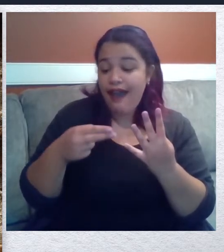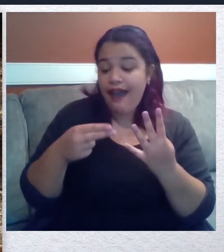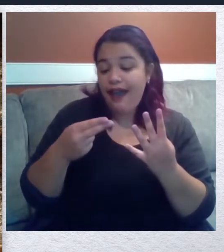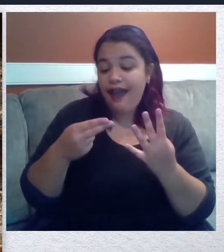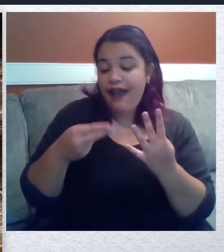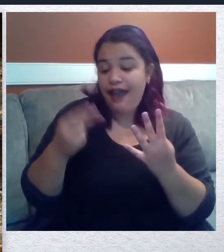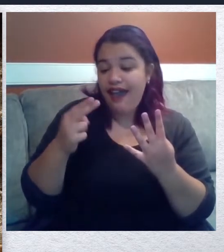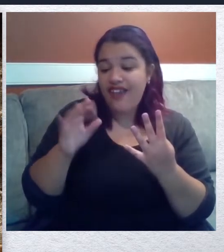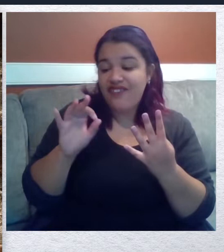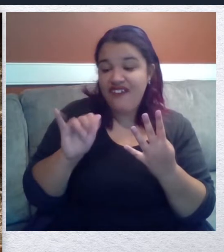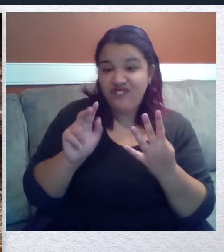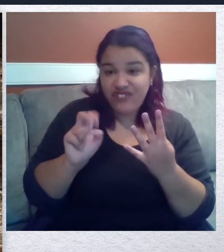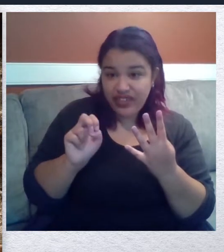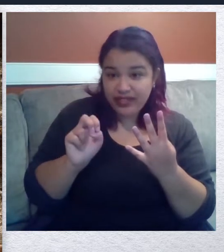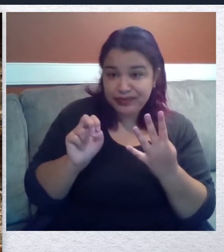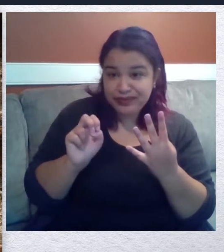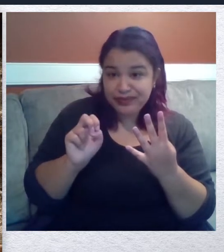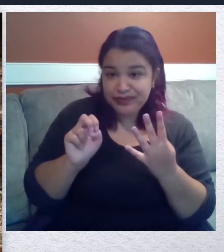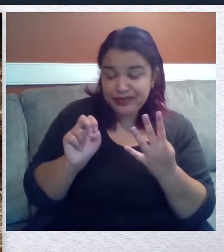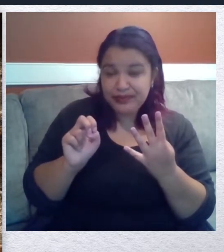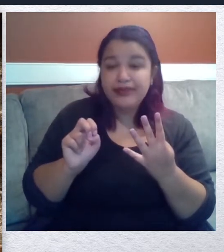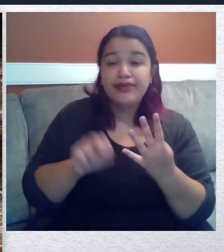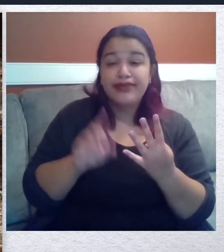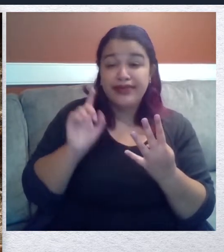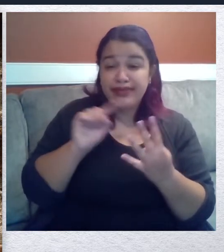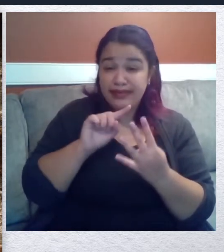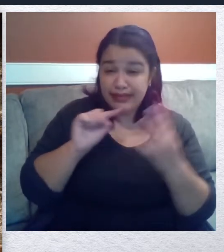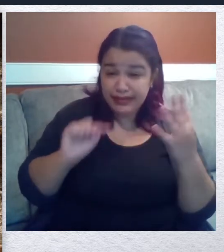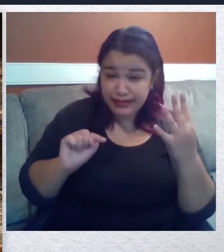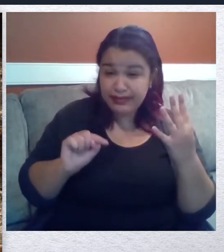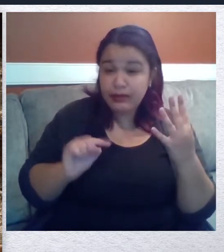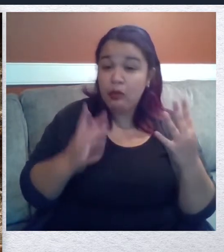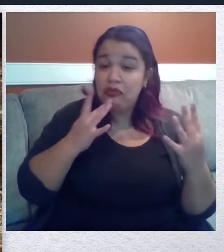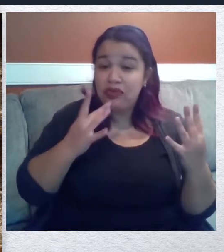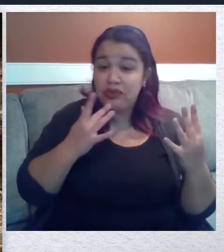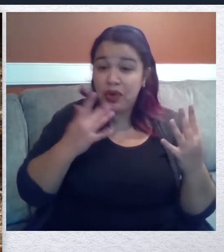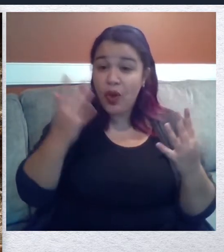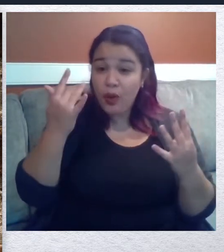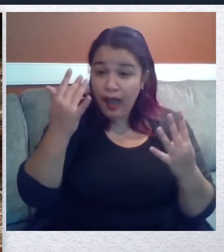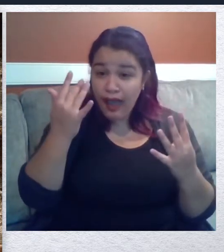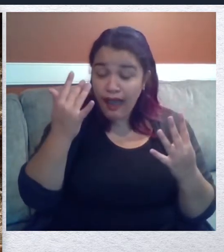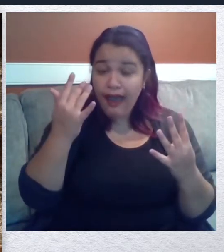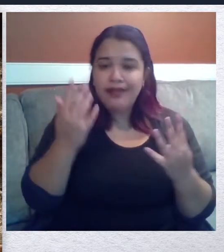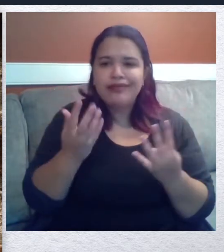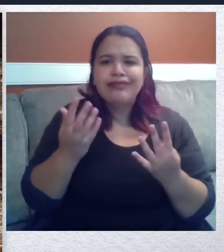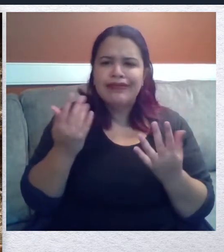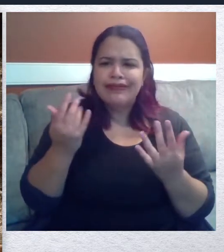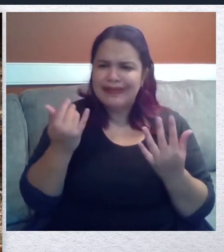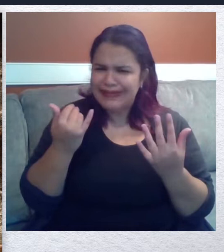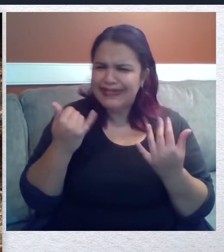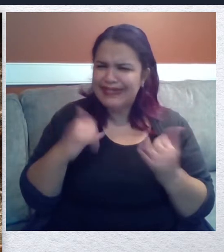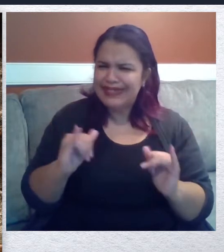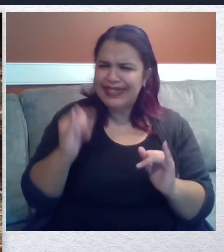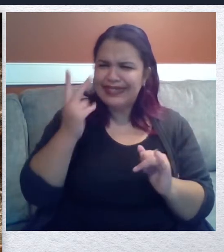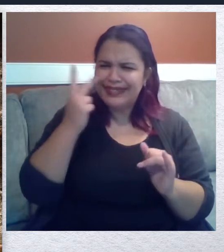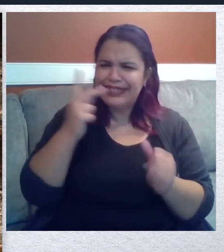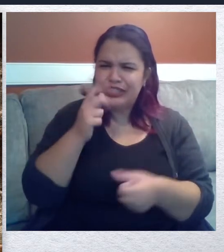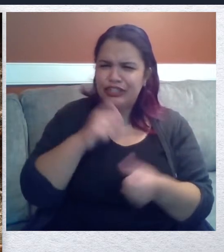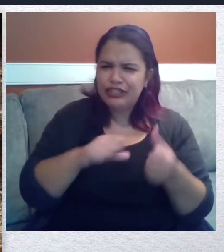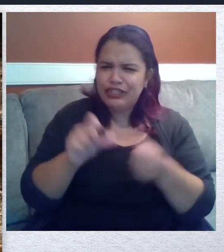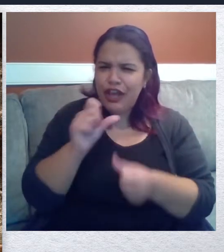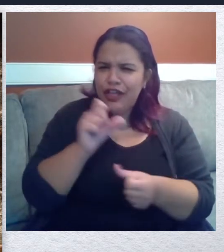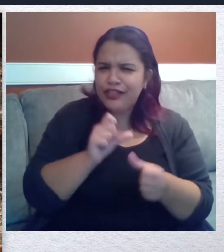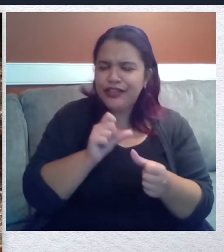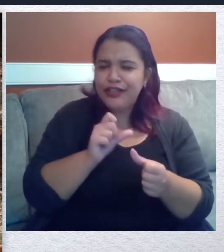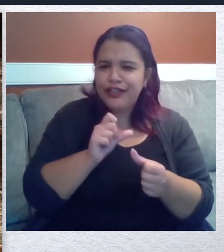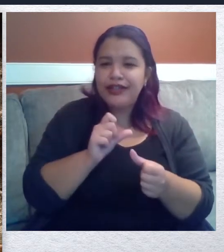are the closest virtual interviews to an in-person, live, face-to-face interview with one or more